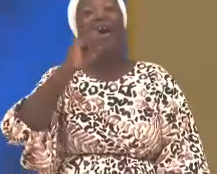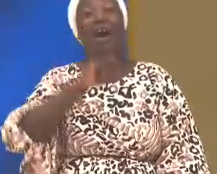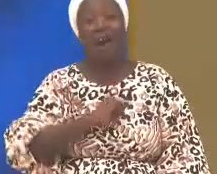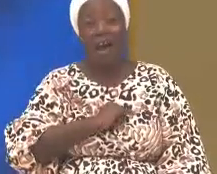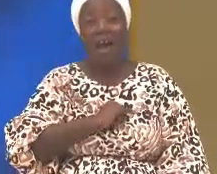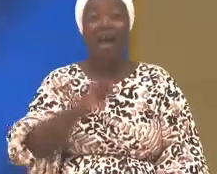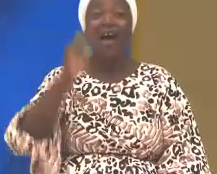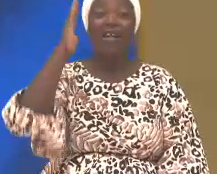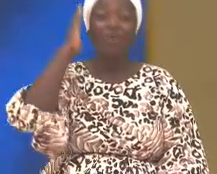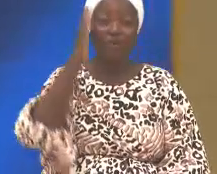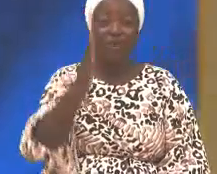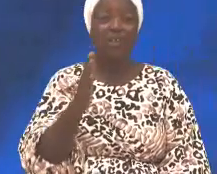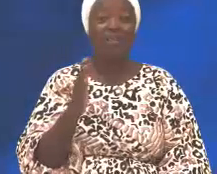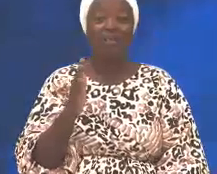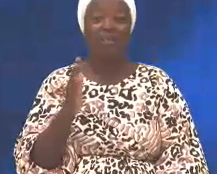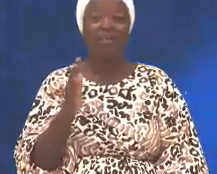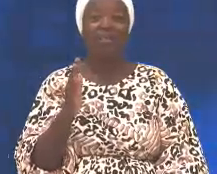I will.